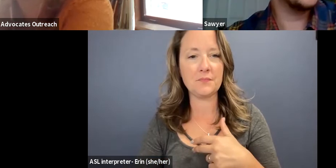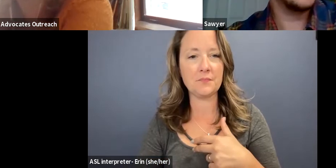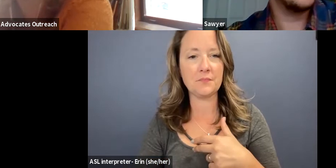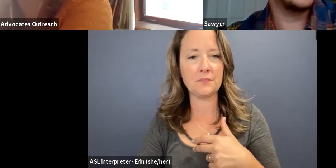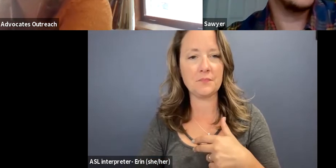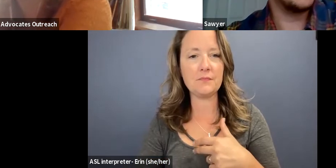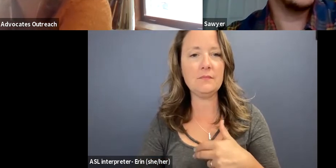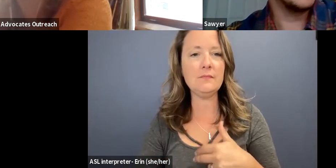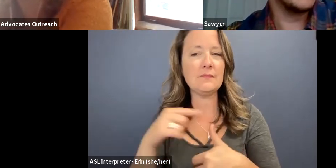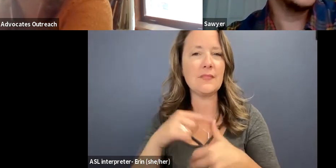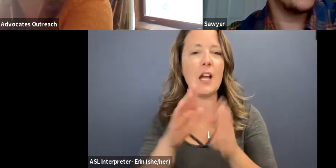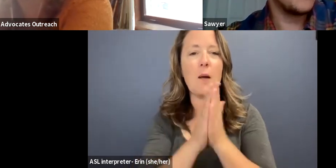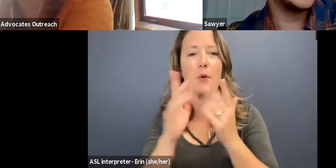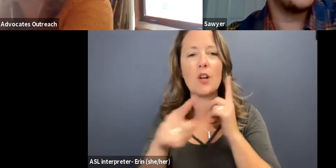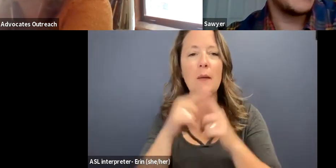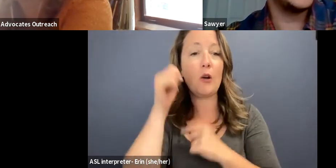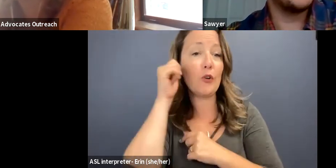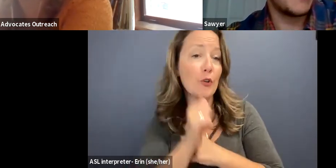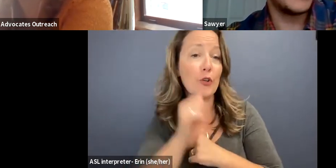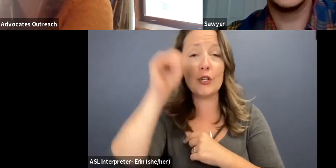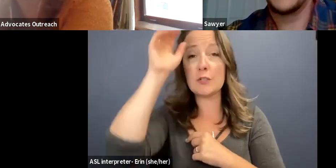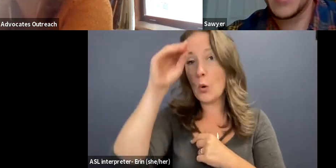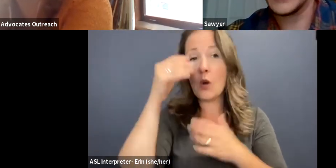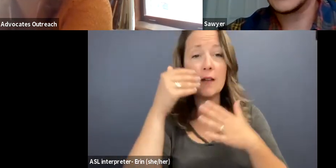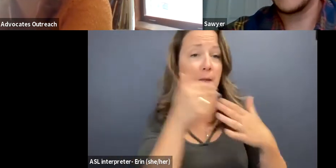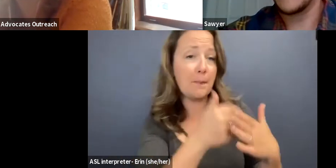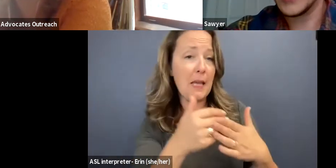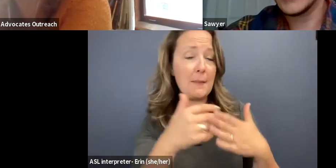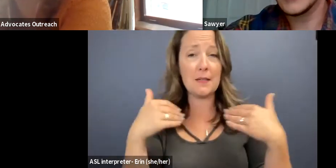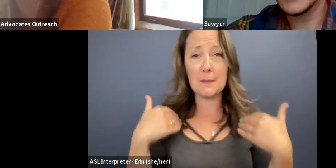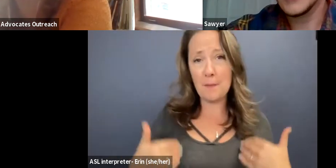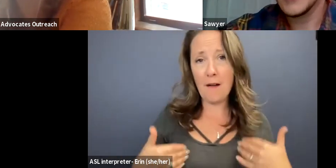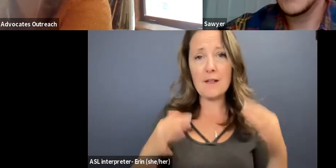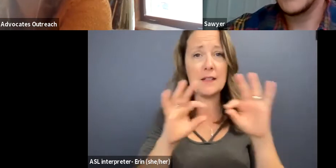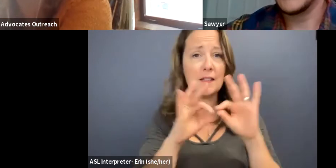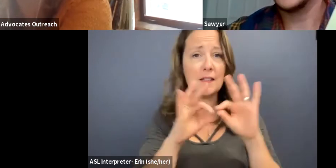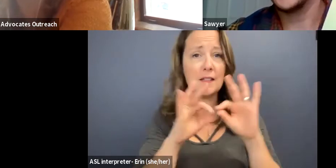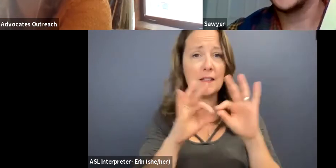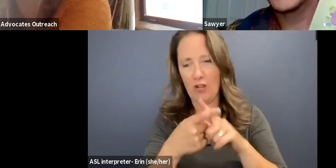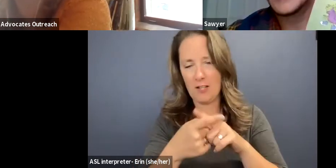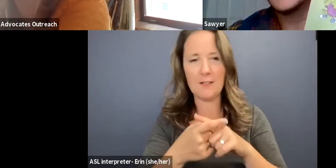like, I'm glad you asked that, affirming the question, whatever it is,